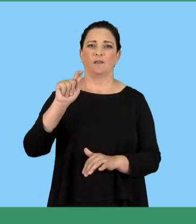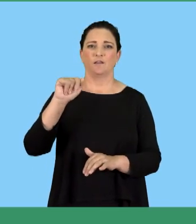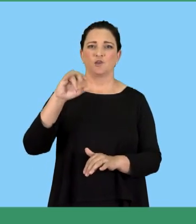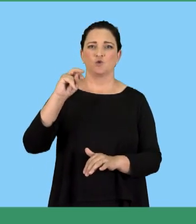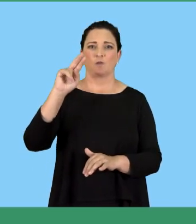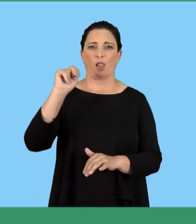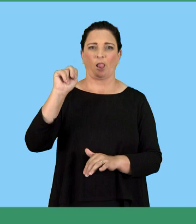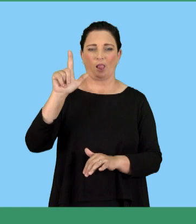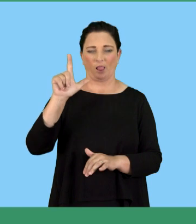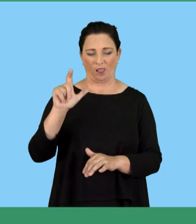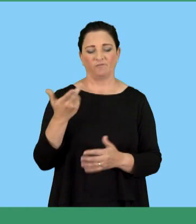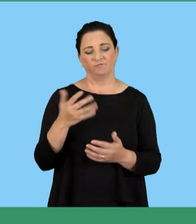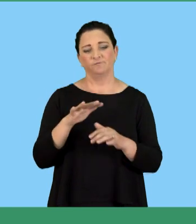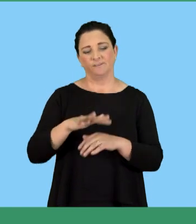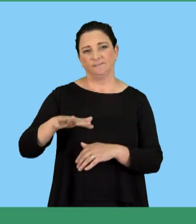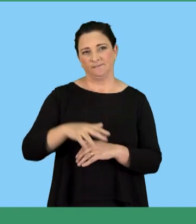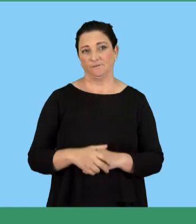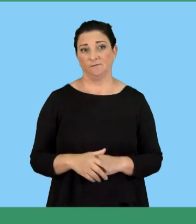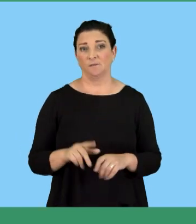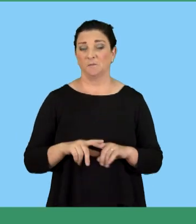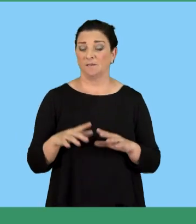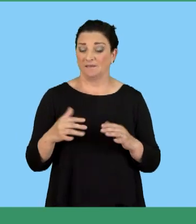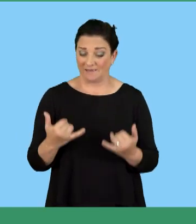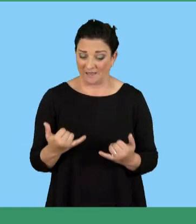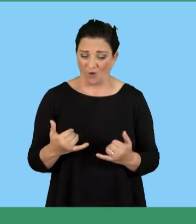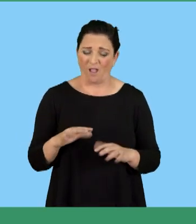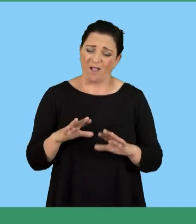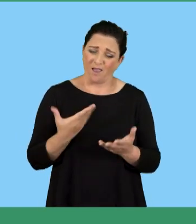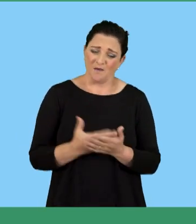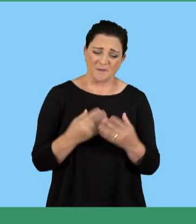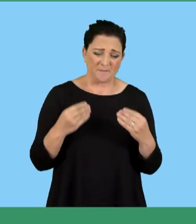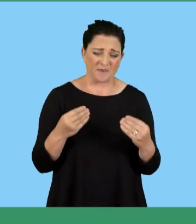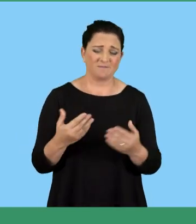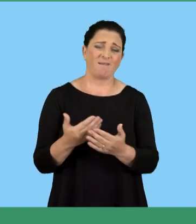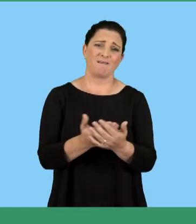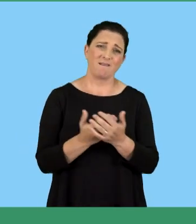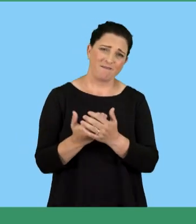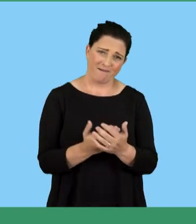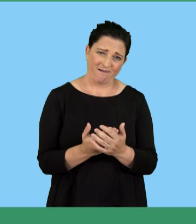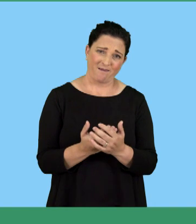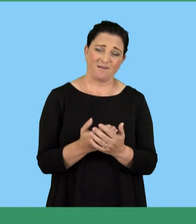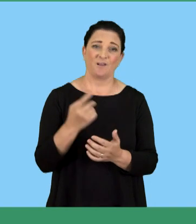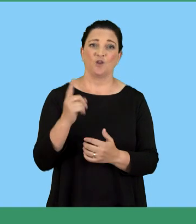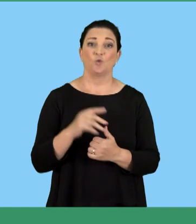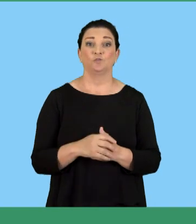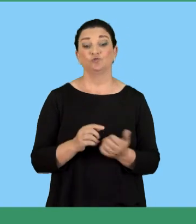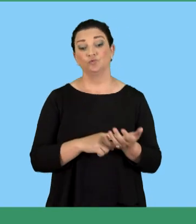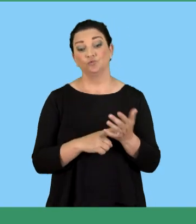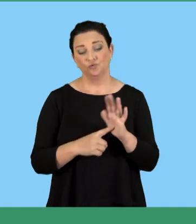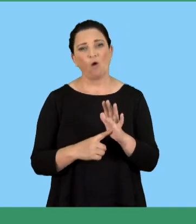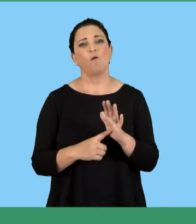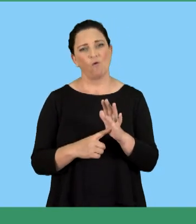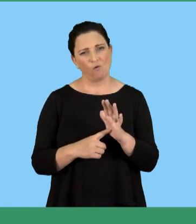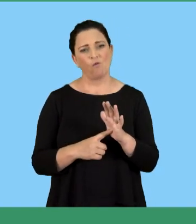well-being of the community to say, how can the business care for their community? This is how the business can show